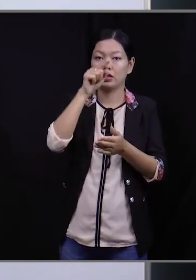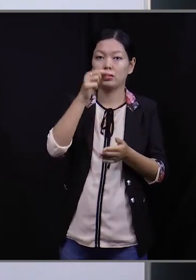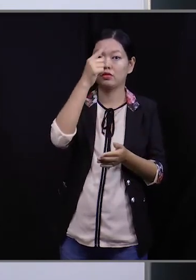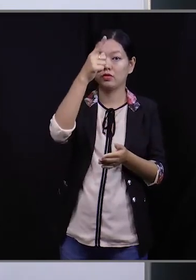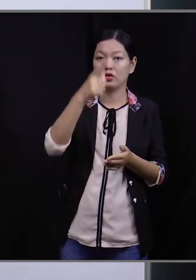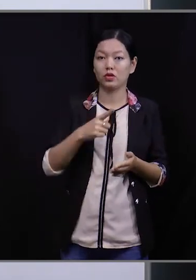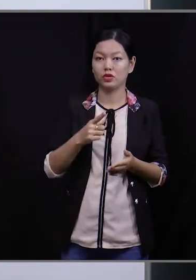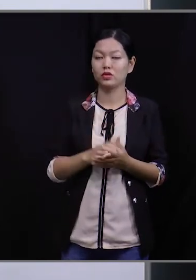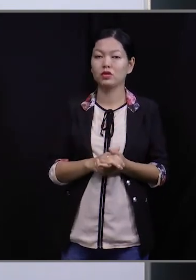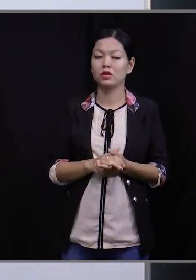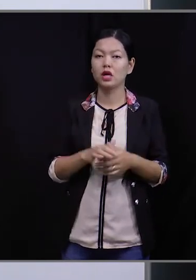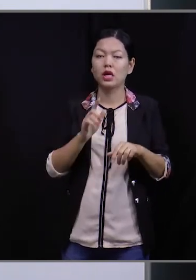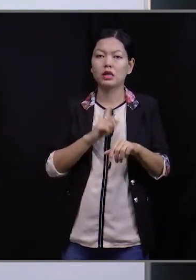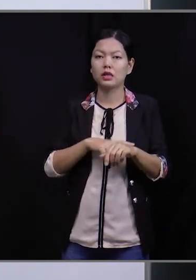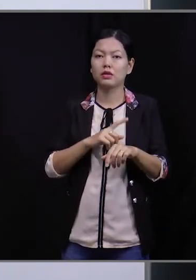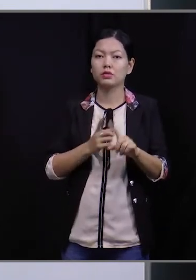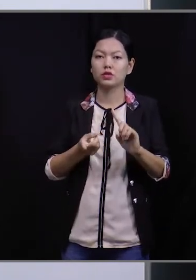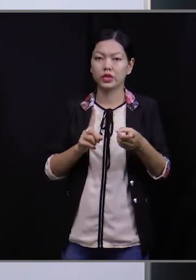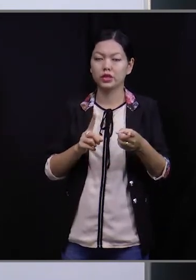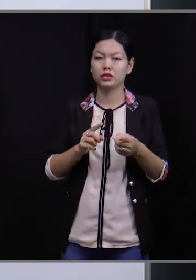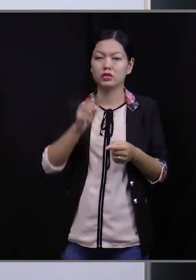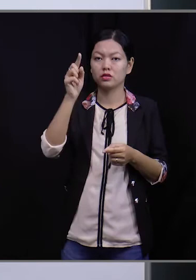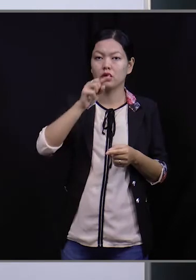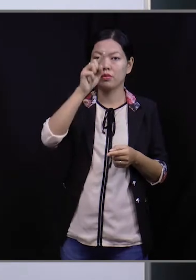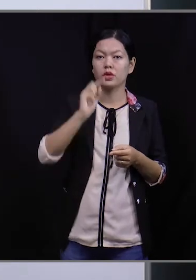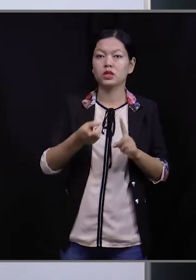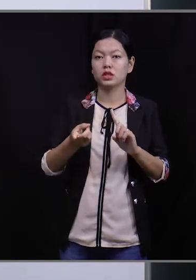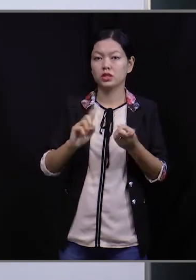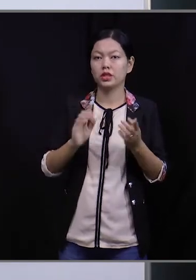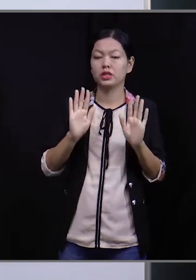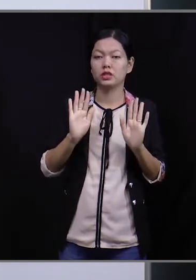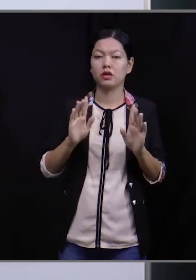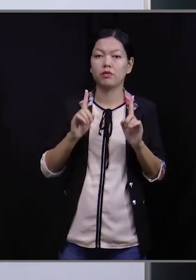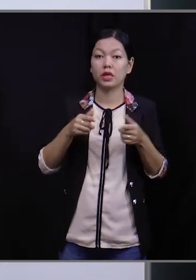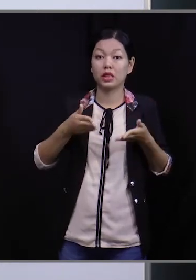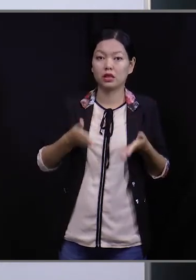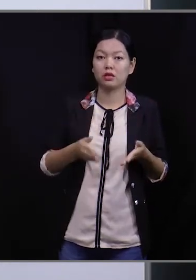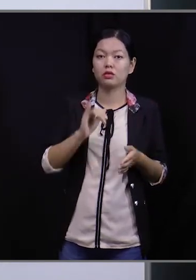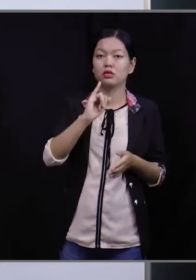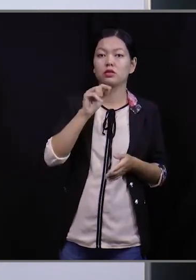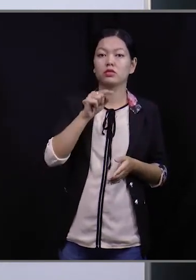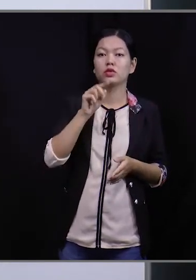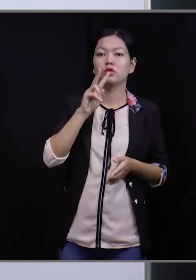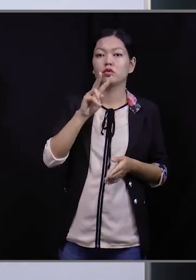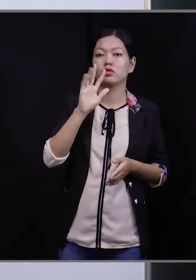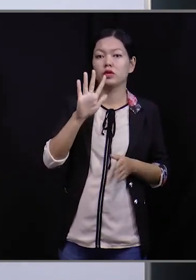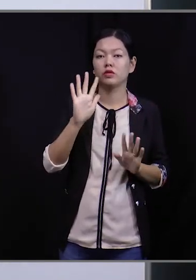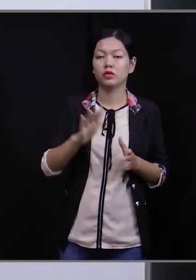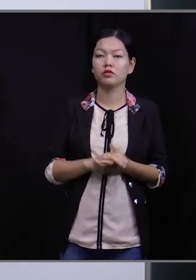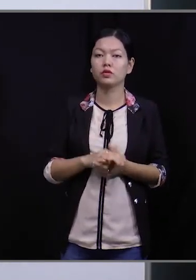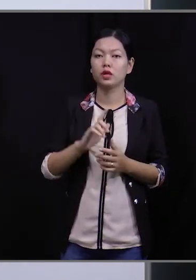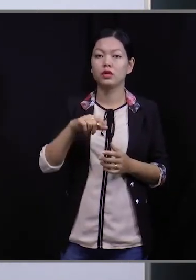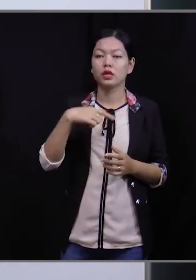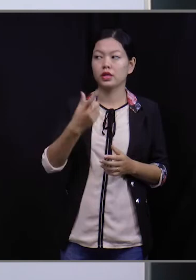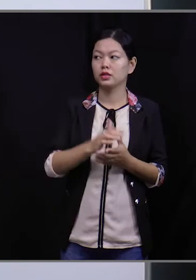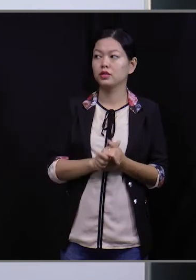textbook. It keeps changing. How much is it in the market today? I'm not sure, but according to your textbook, it's 6.25, clear. So next one is open market